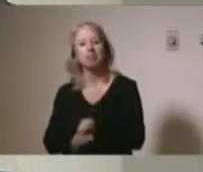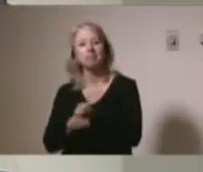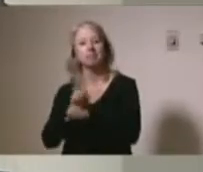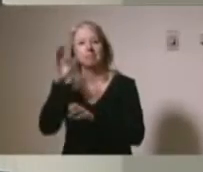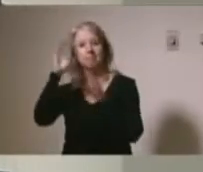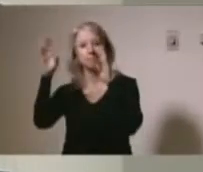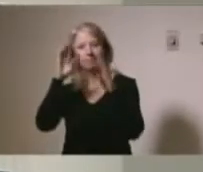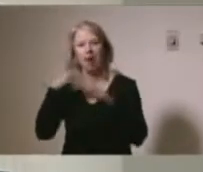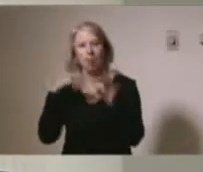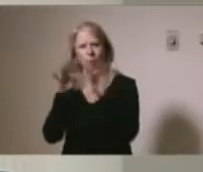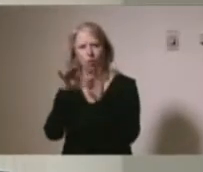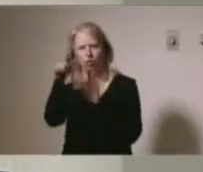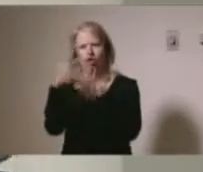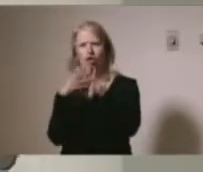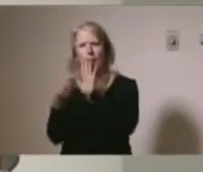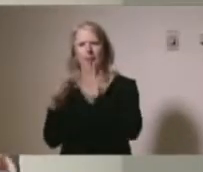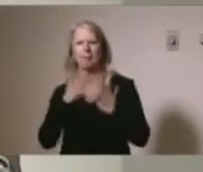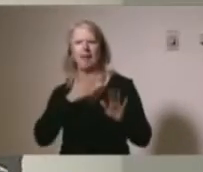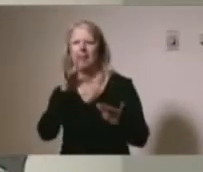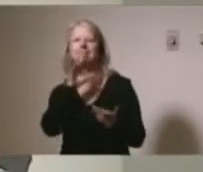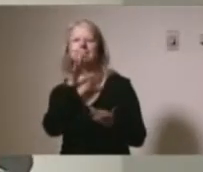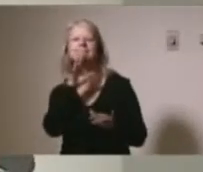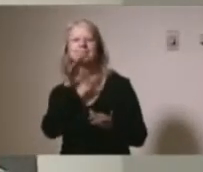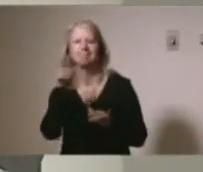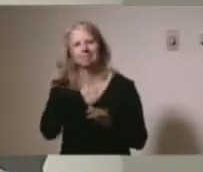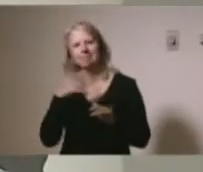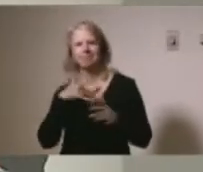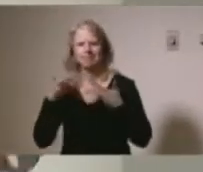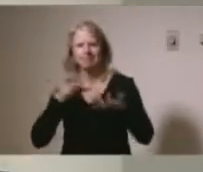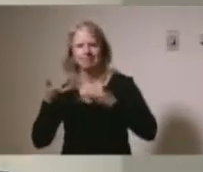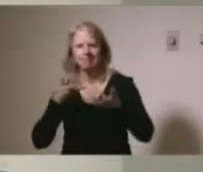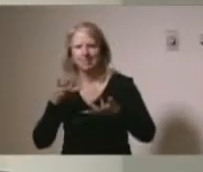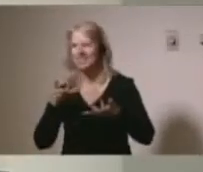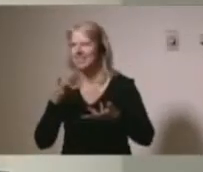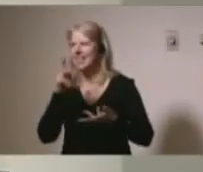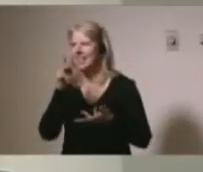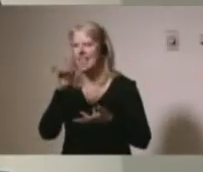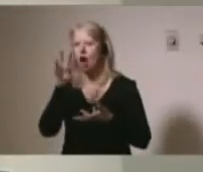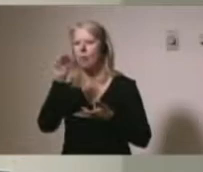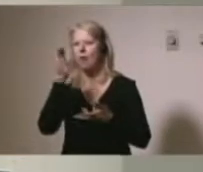please repeat after me so you get the feeling? Kia ora.